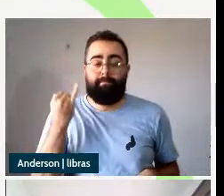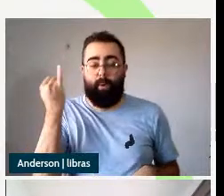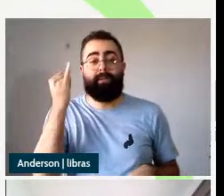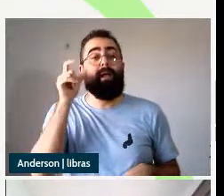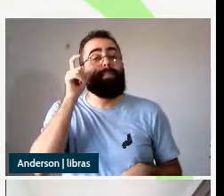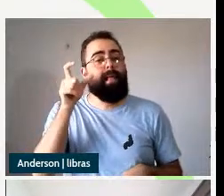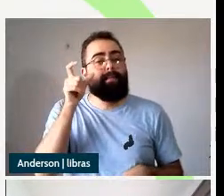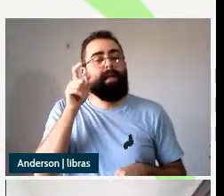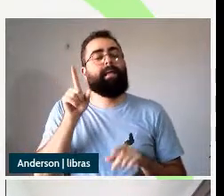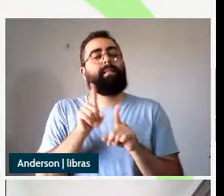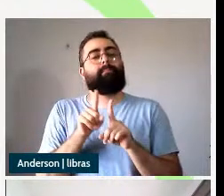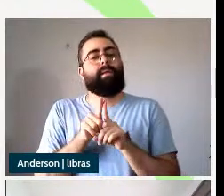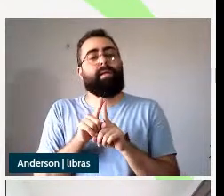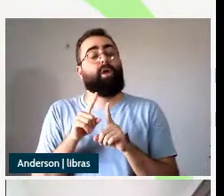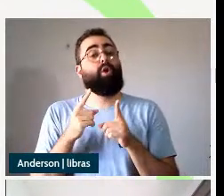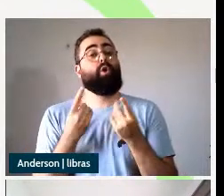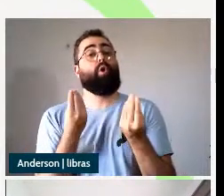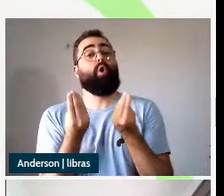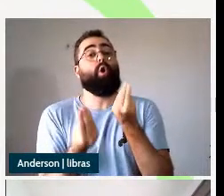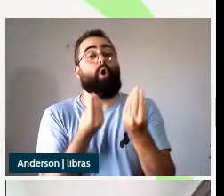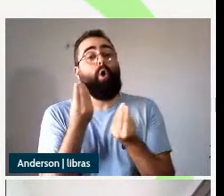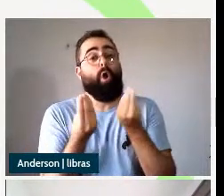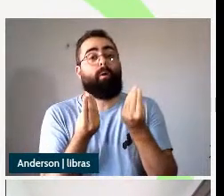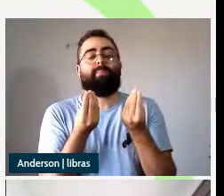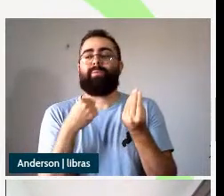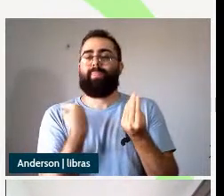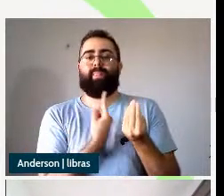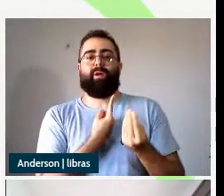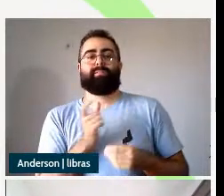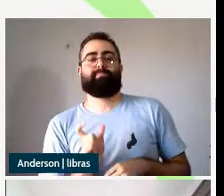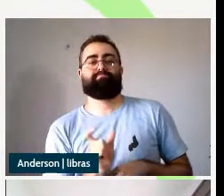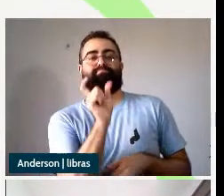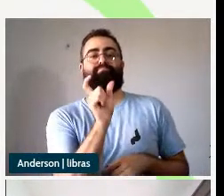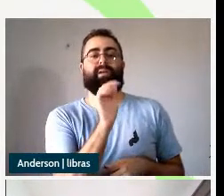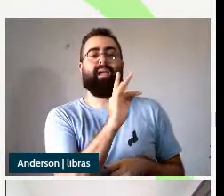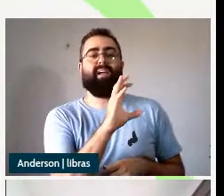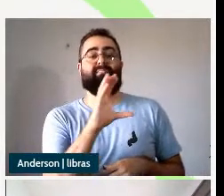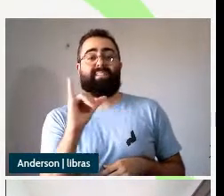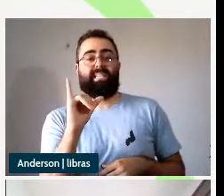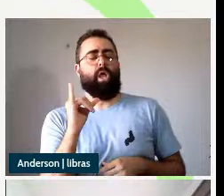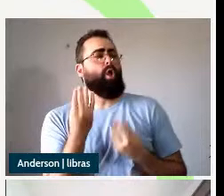is it that when we use a free choice item how is it that